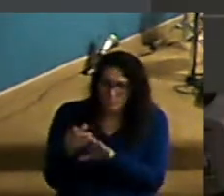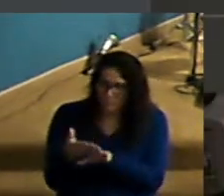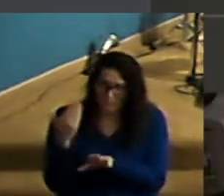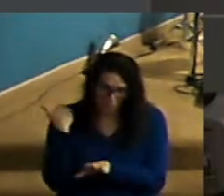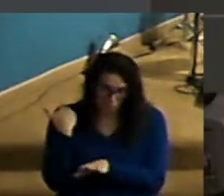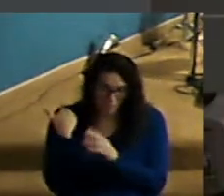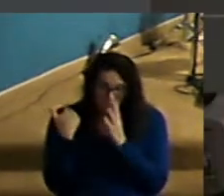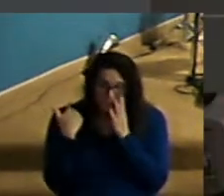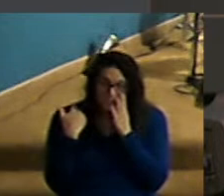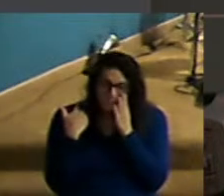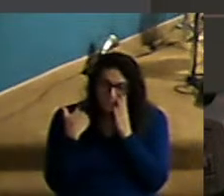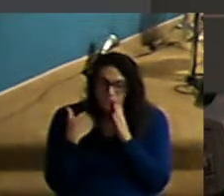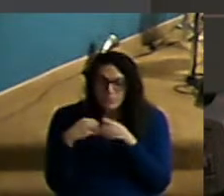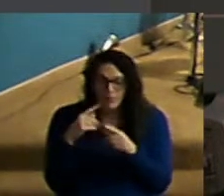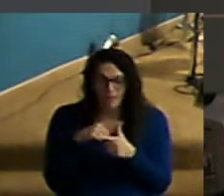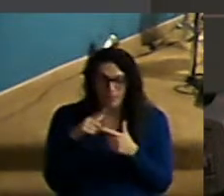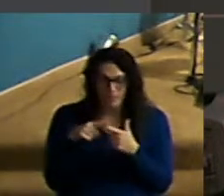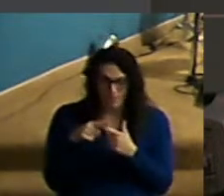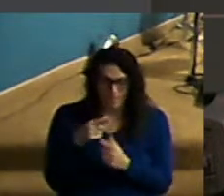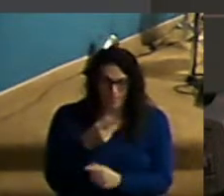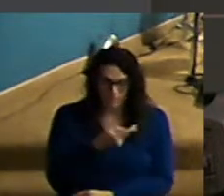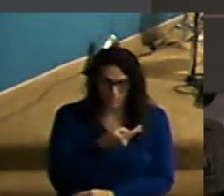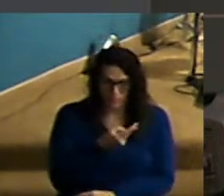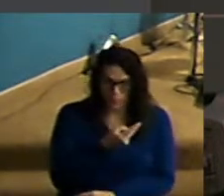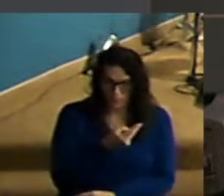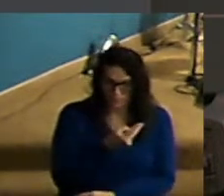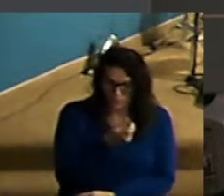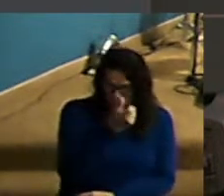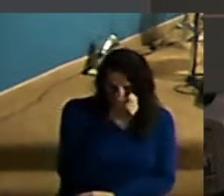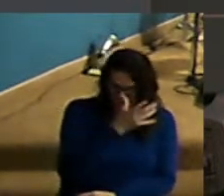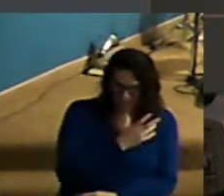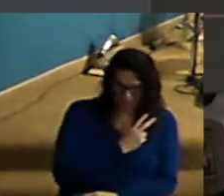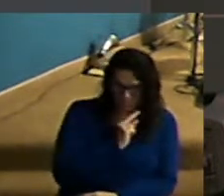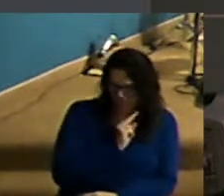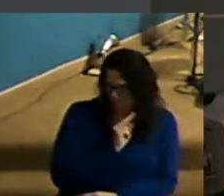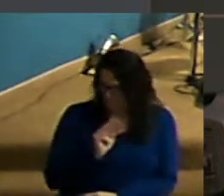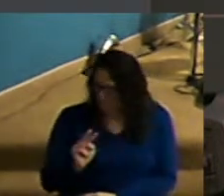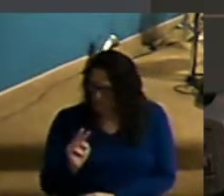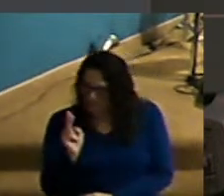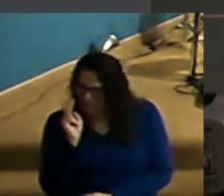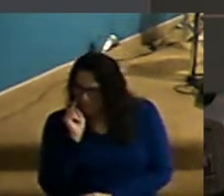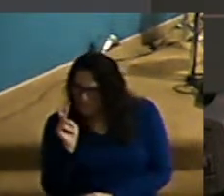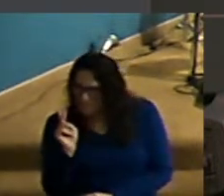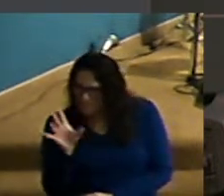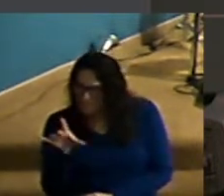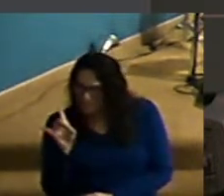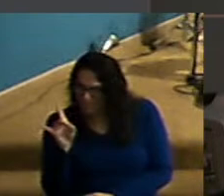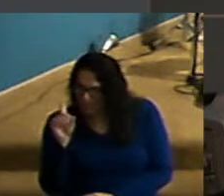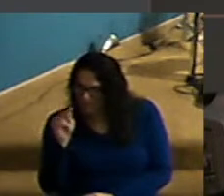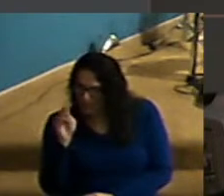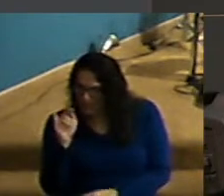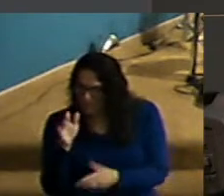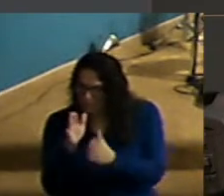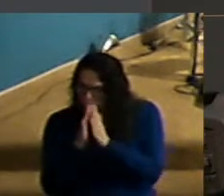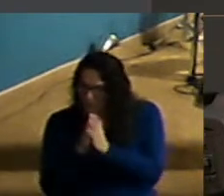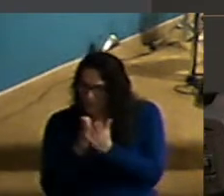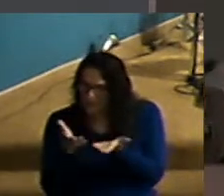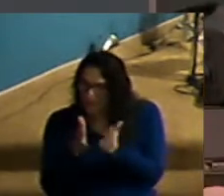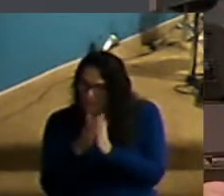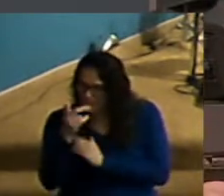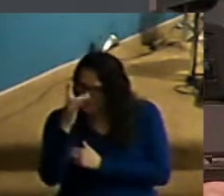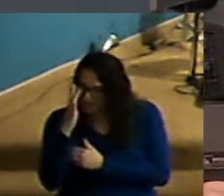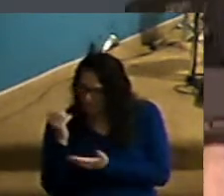before. Then these men went as a group and found Daniel praying and asking God for help.